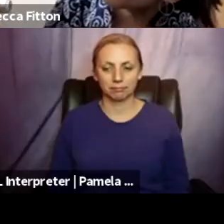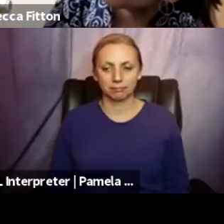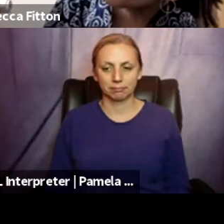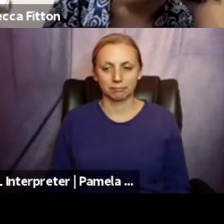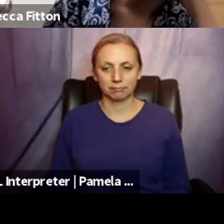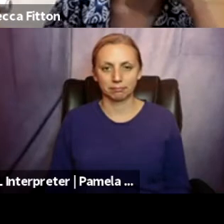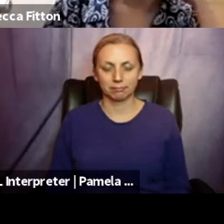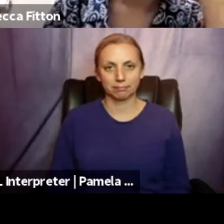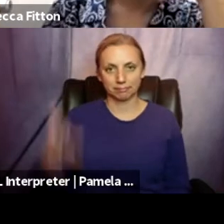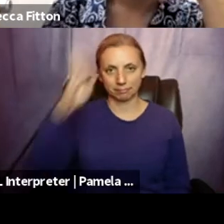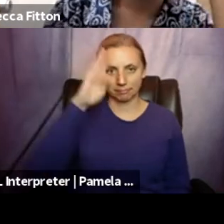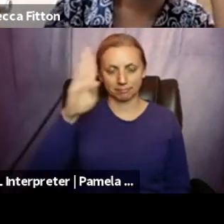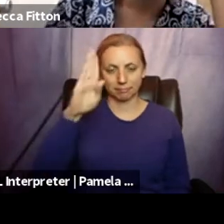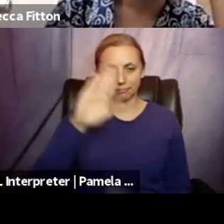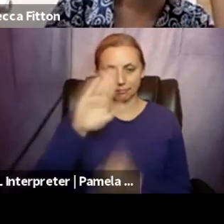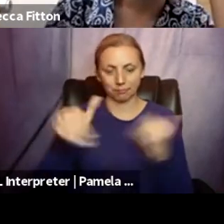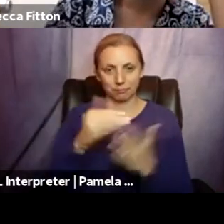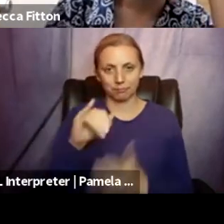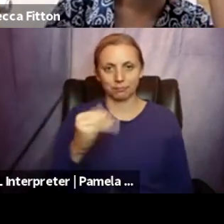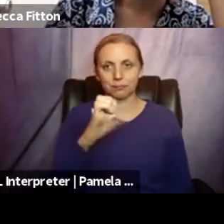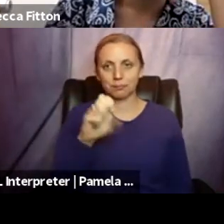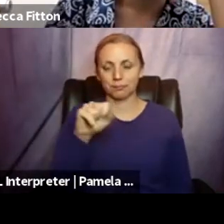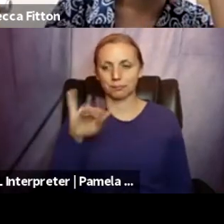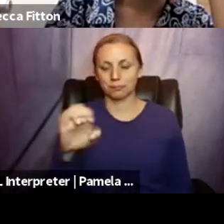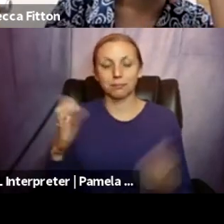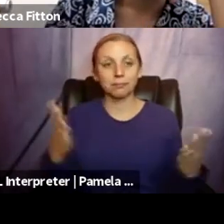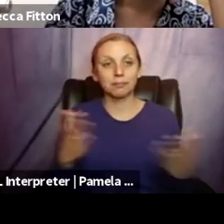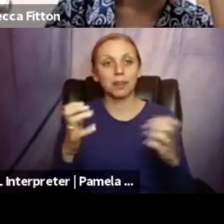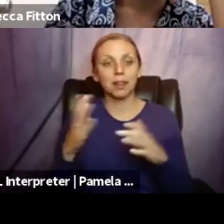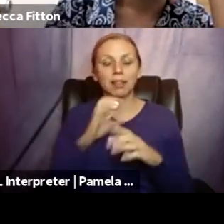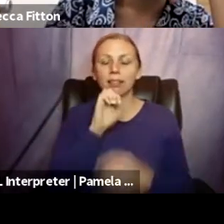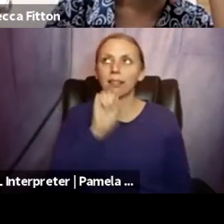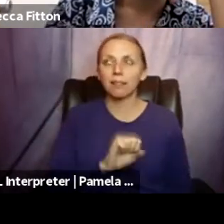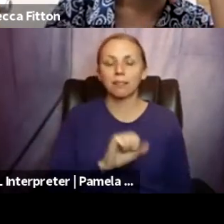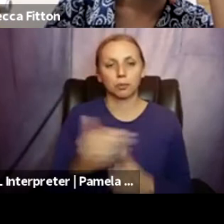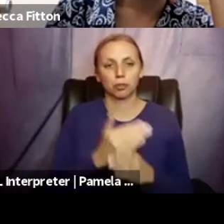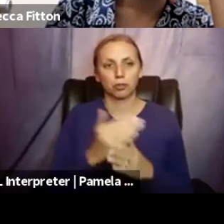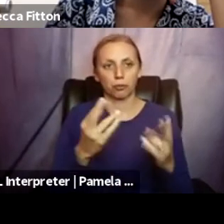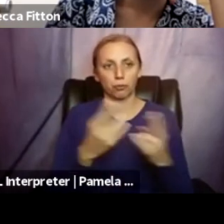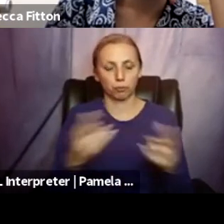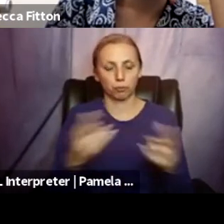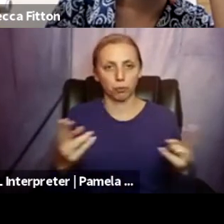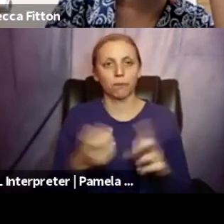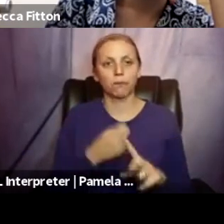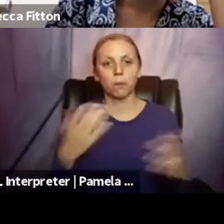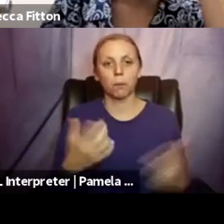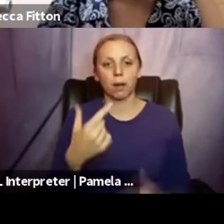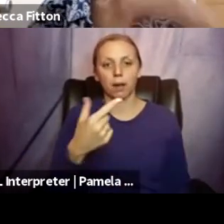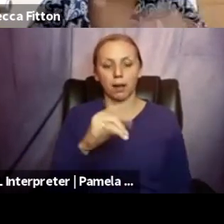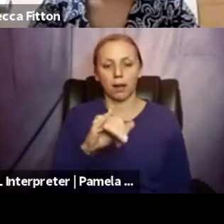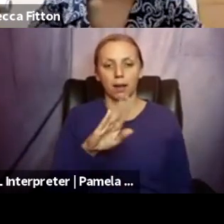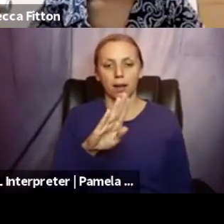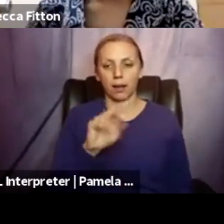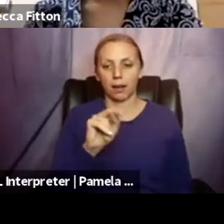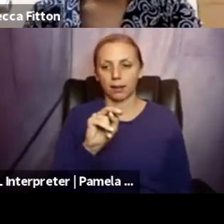Hi all, Jesse here. I'd just love to share a resource from Gibney and Gibney Company